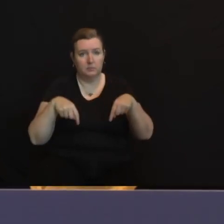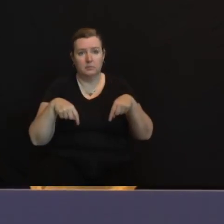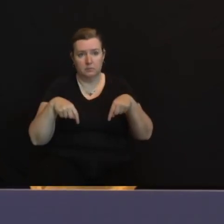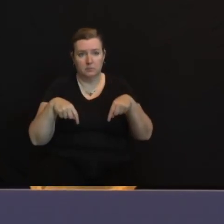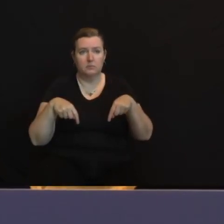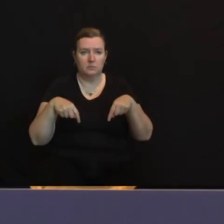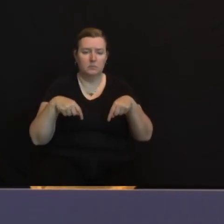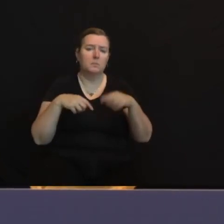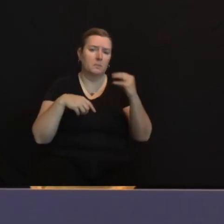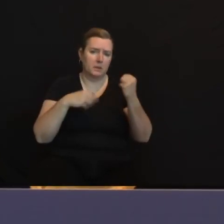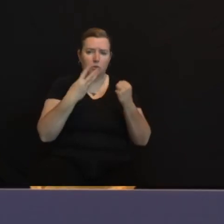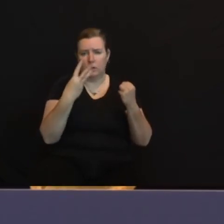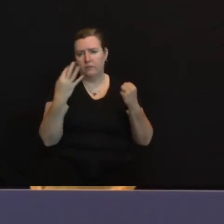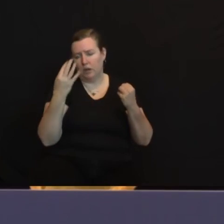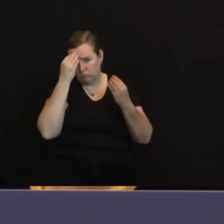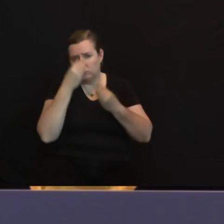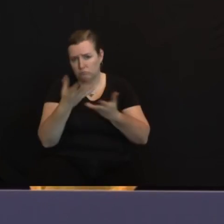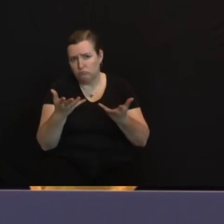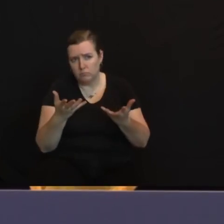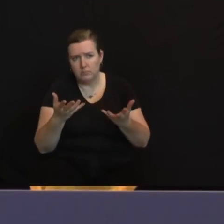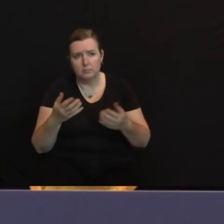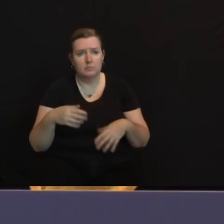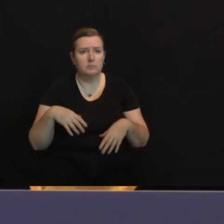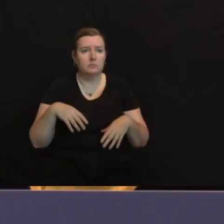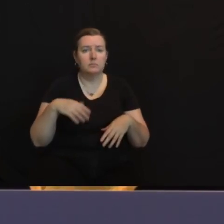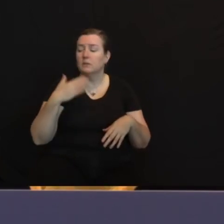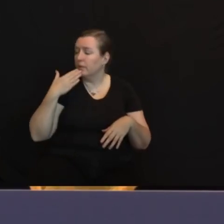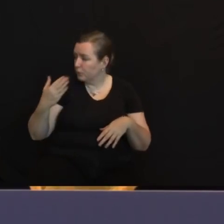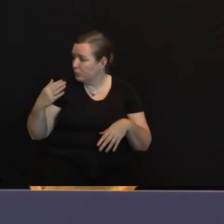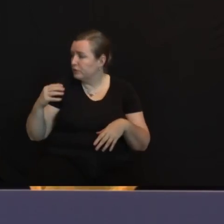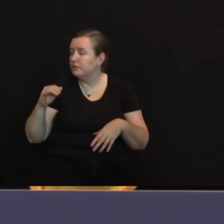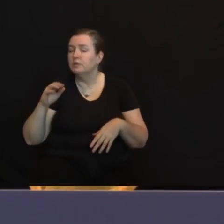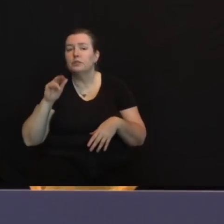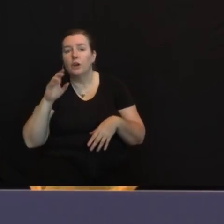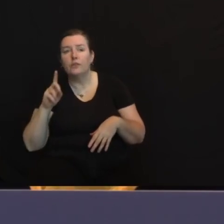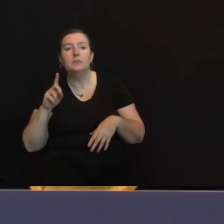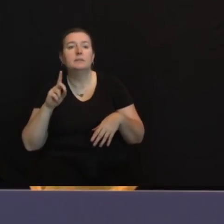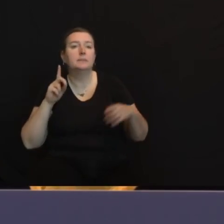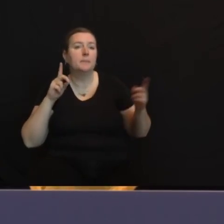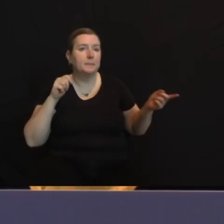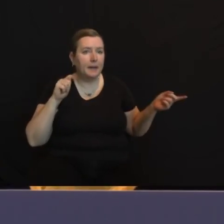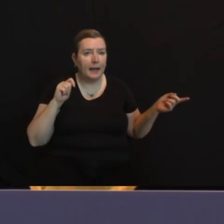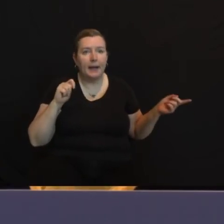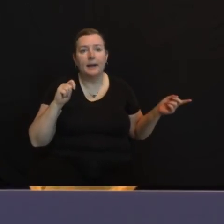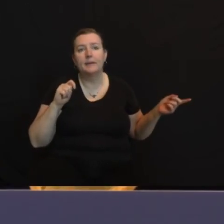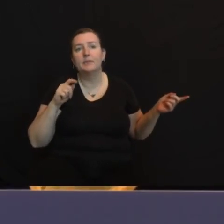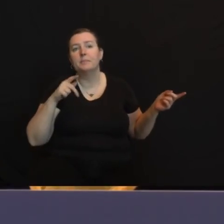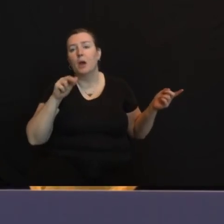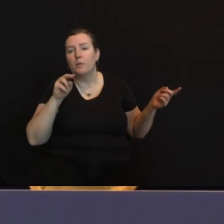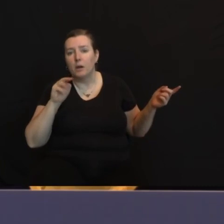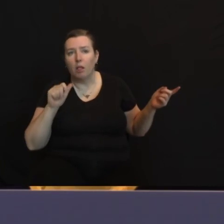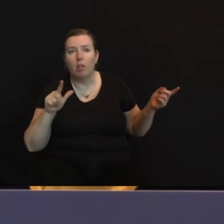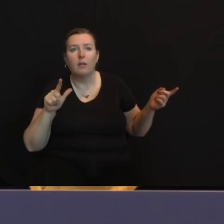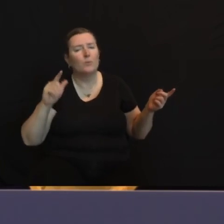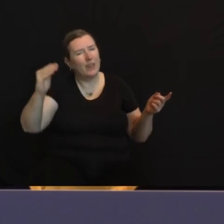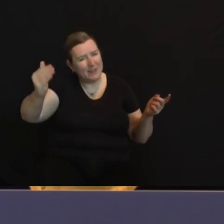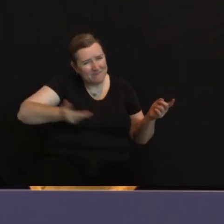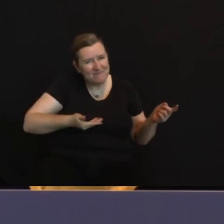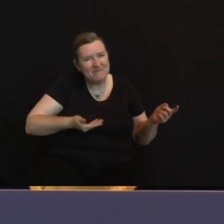Pat, likewise. Jared, Paramel, again, welcome aboard. So far, so good. Dan and